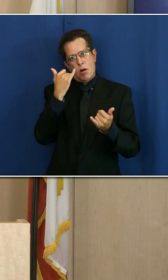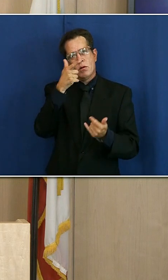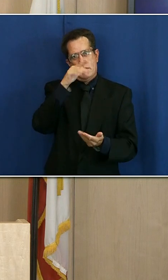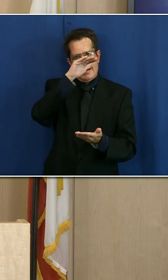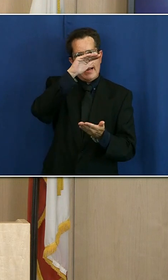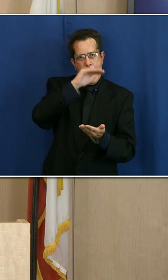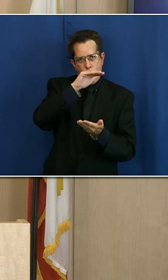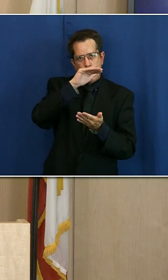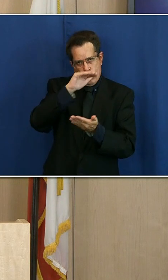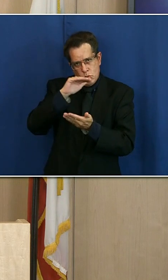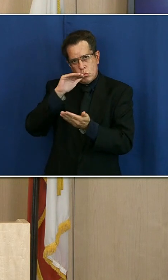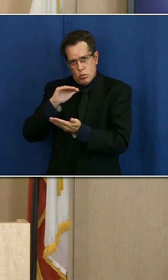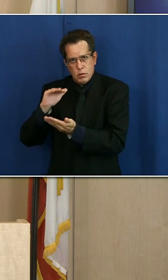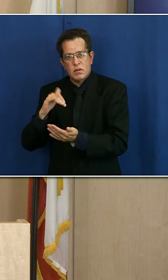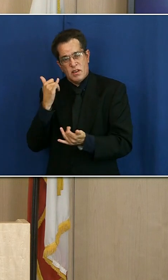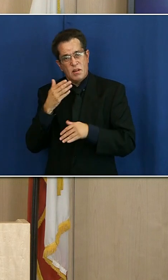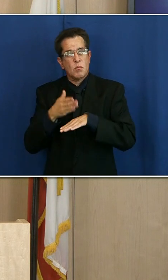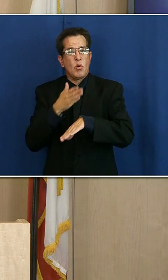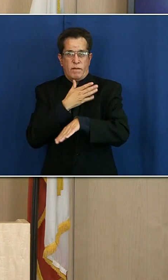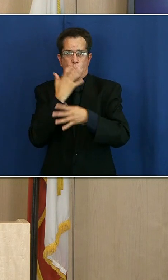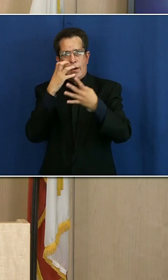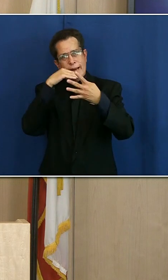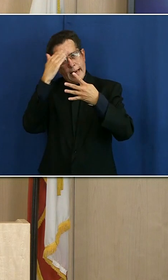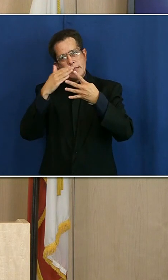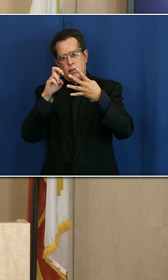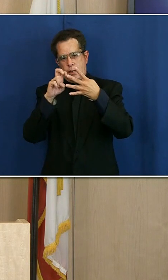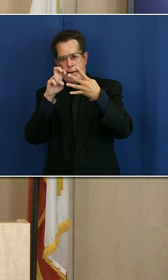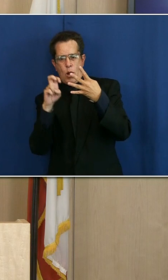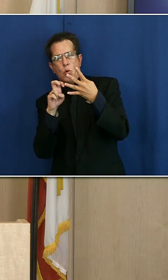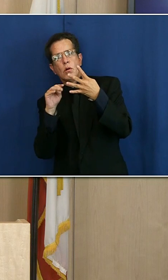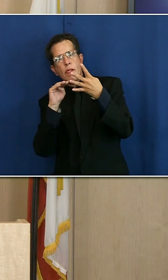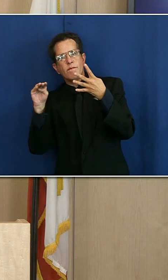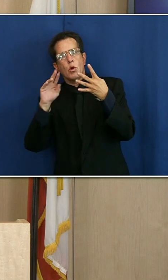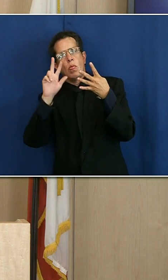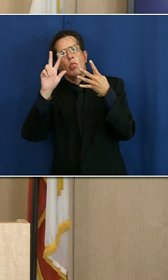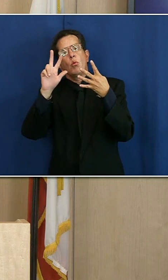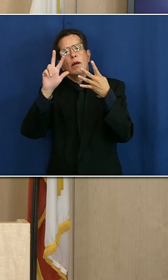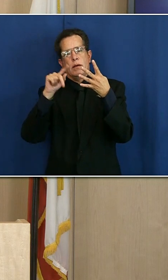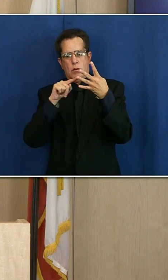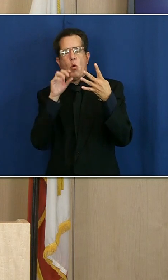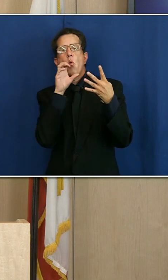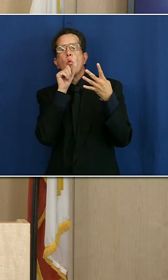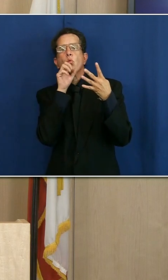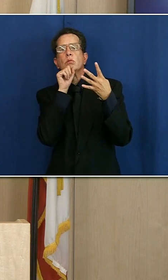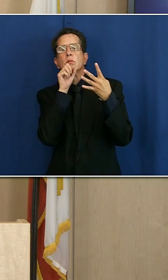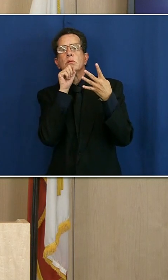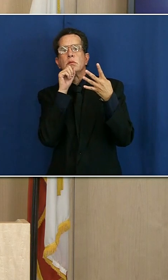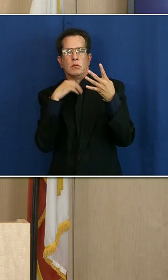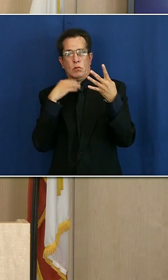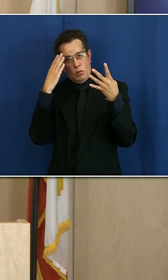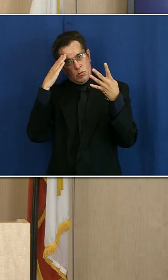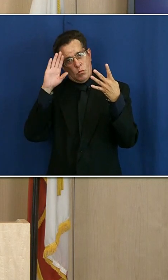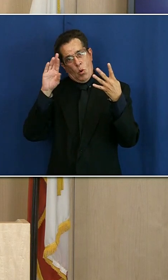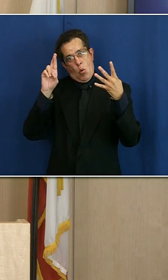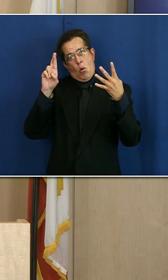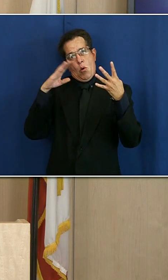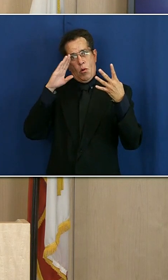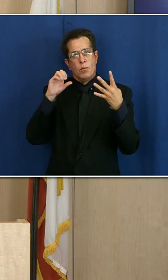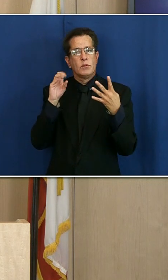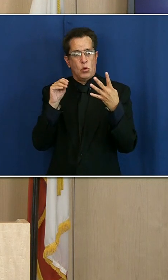trend and go into the next tier, which would be tier 3, which would be the orange tier. Hopefully,